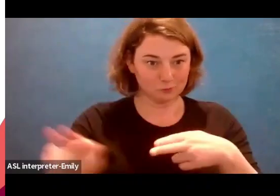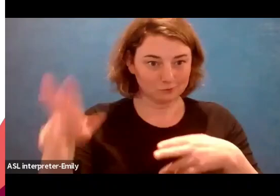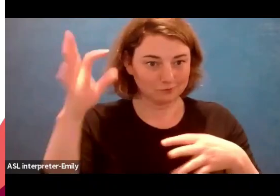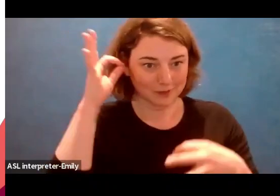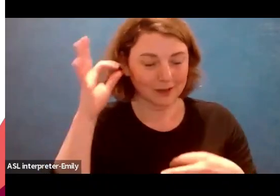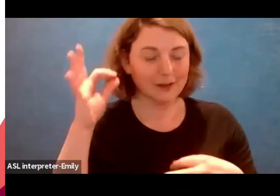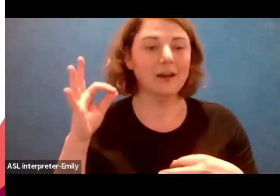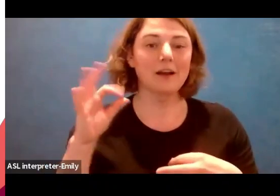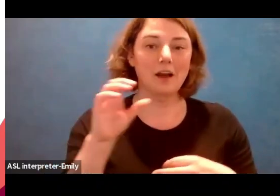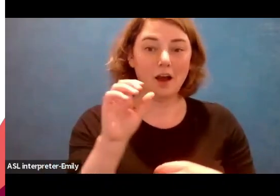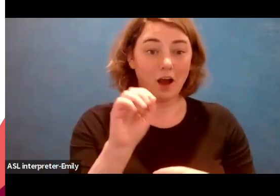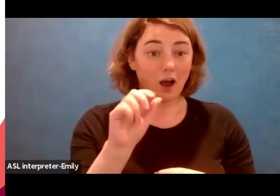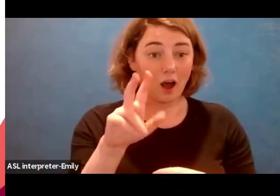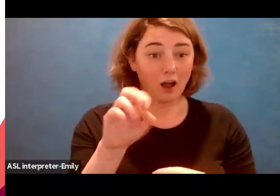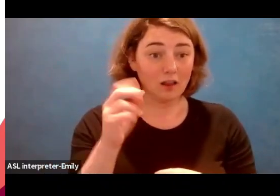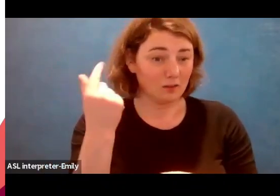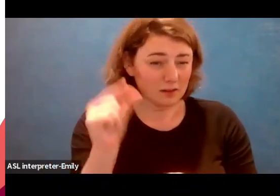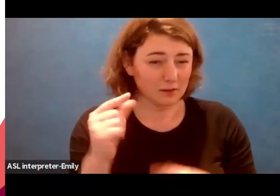floral scarf.